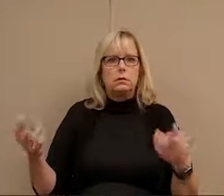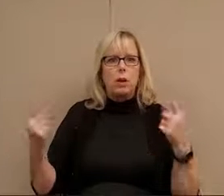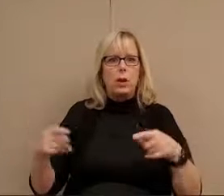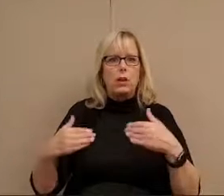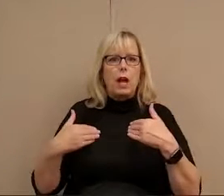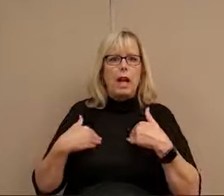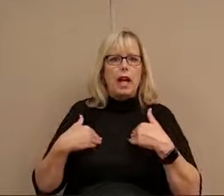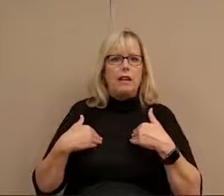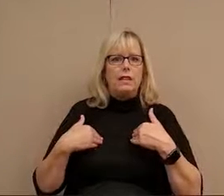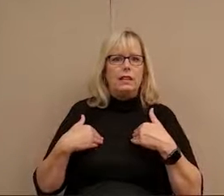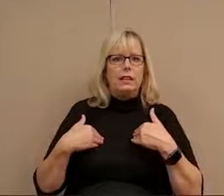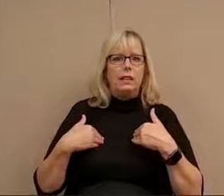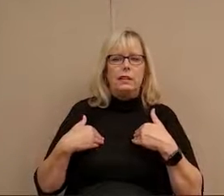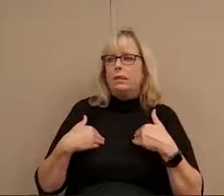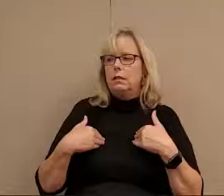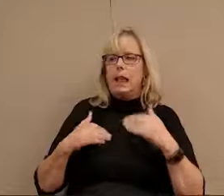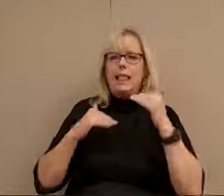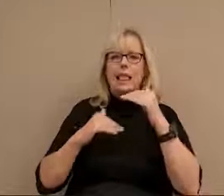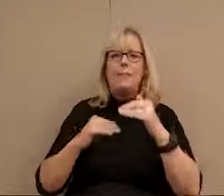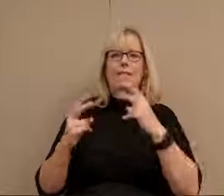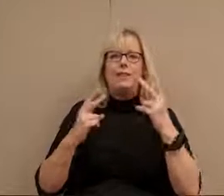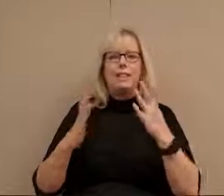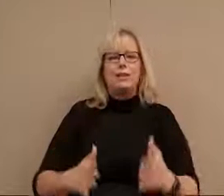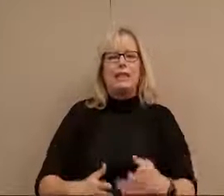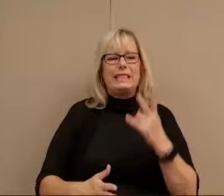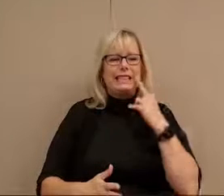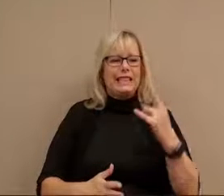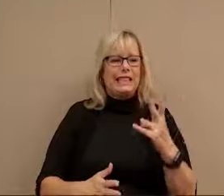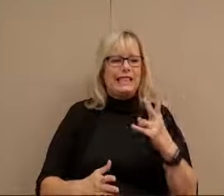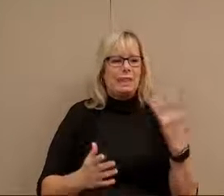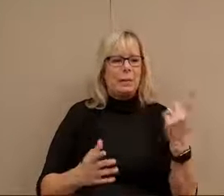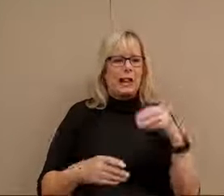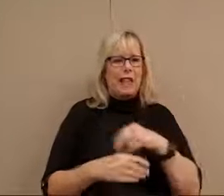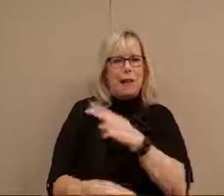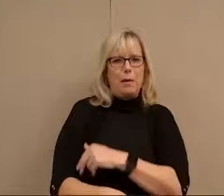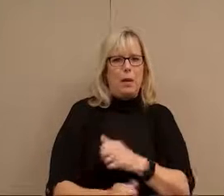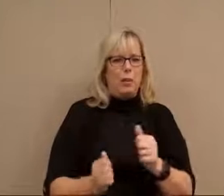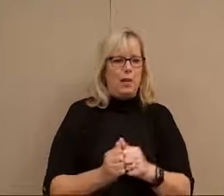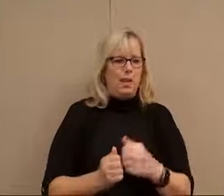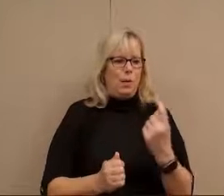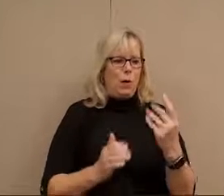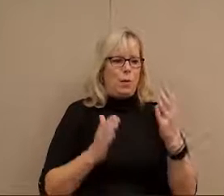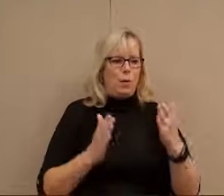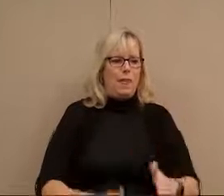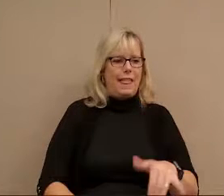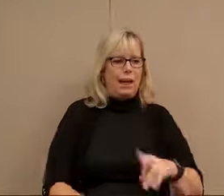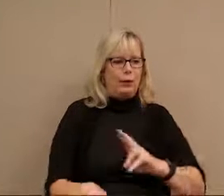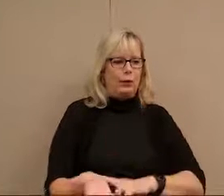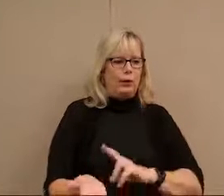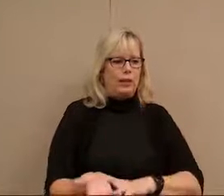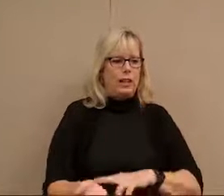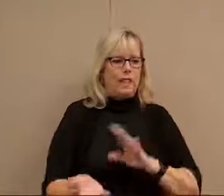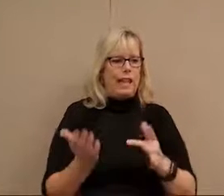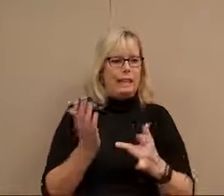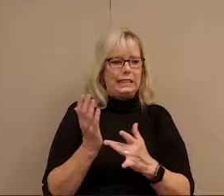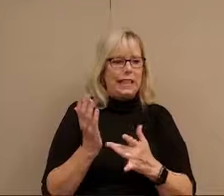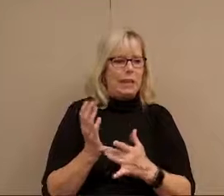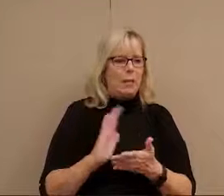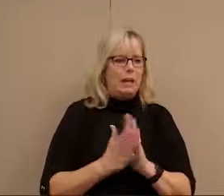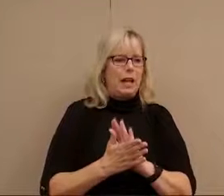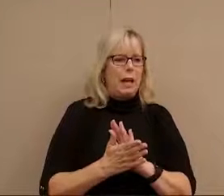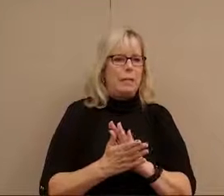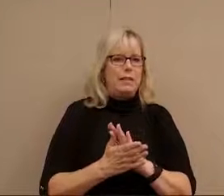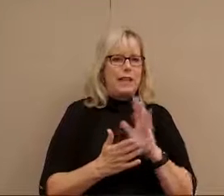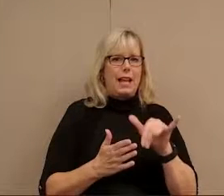have the limited visitors to see their loved ones in the hospital, that nurse, that tech becomes that